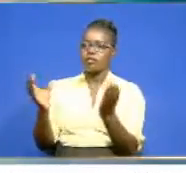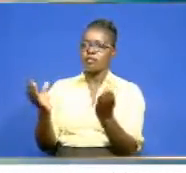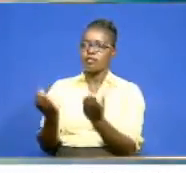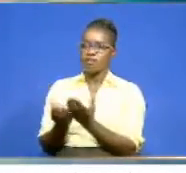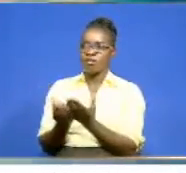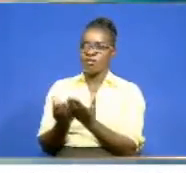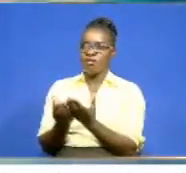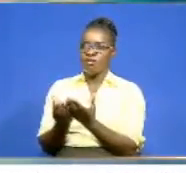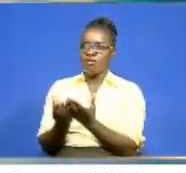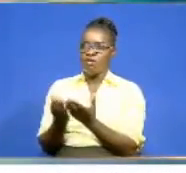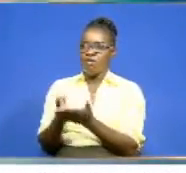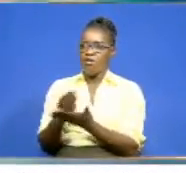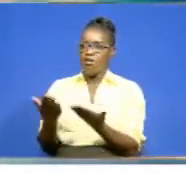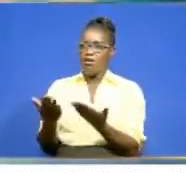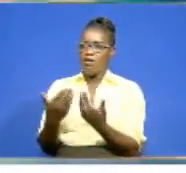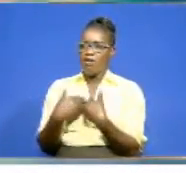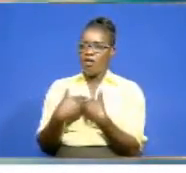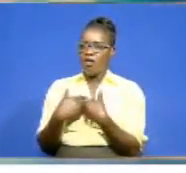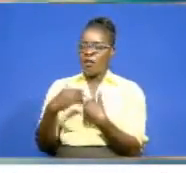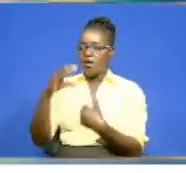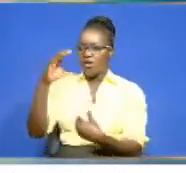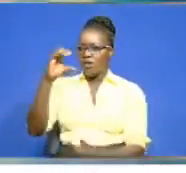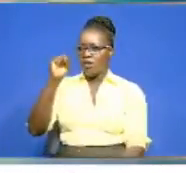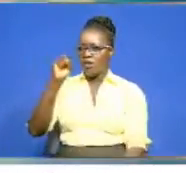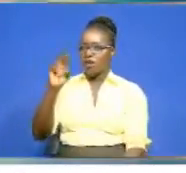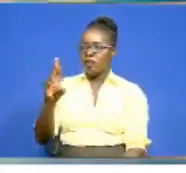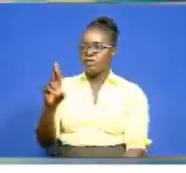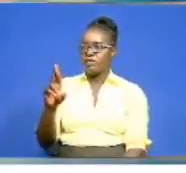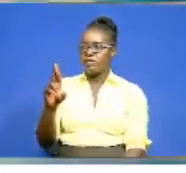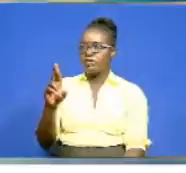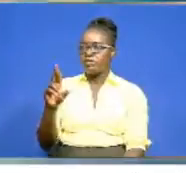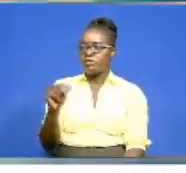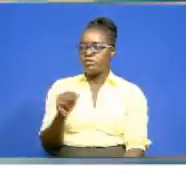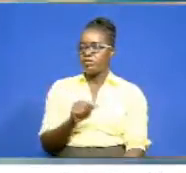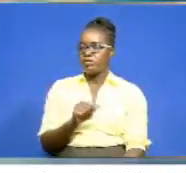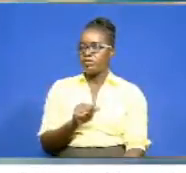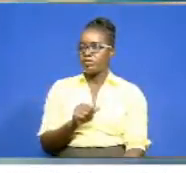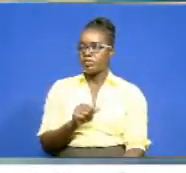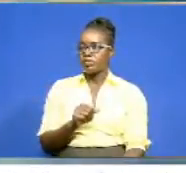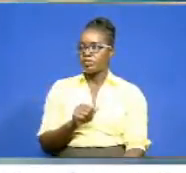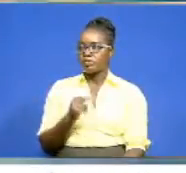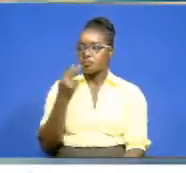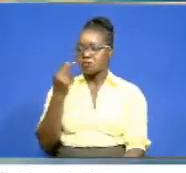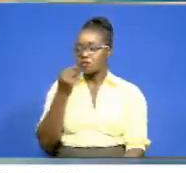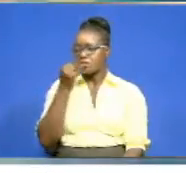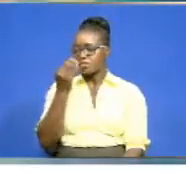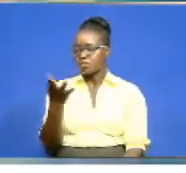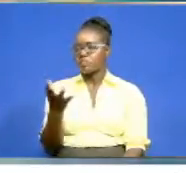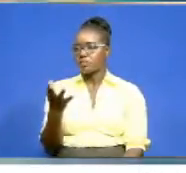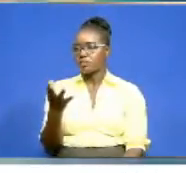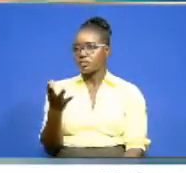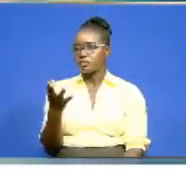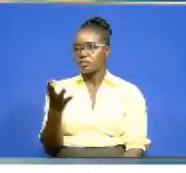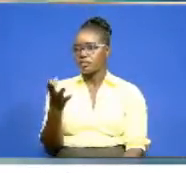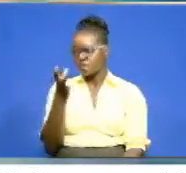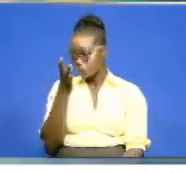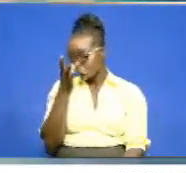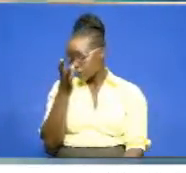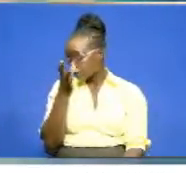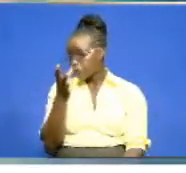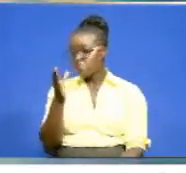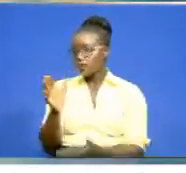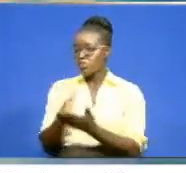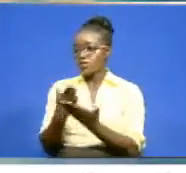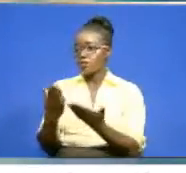have something that they call CSR. The CSR, we don't see it. And if some of them